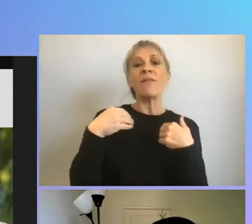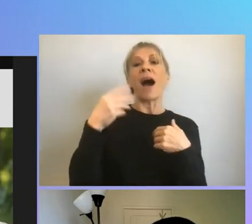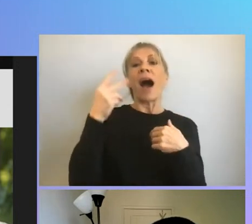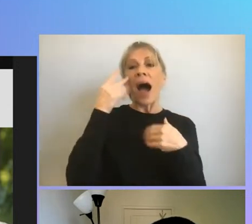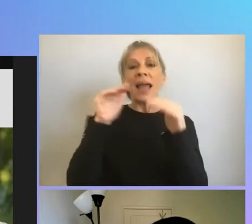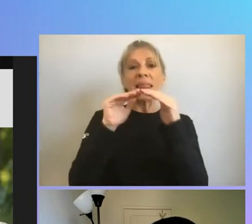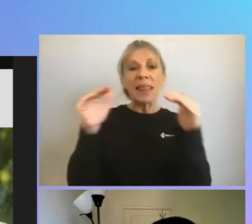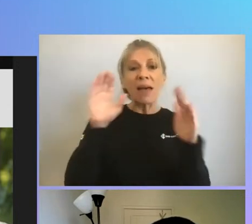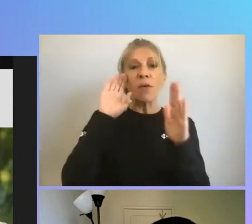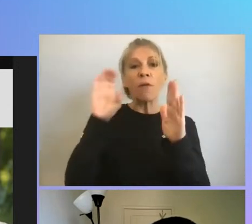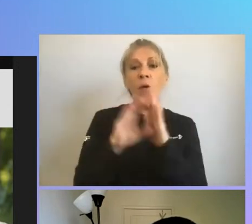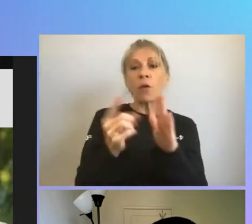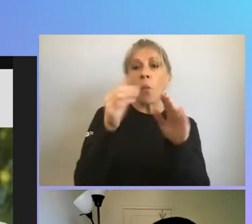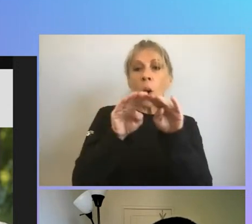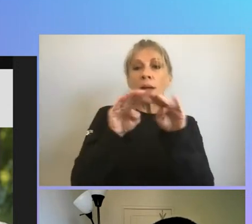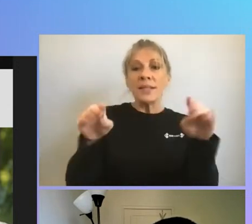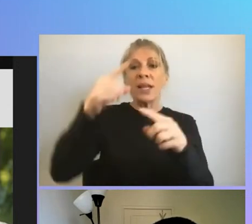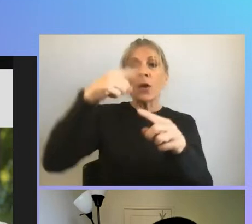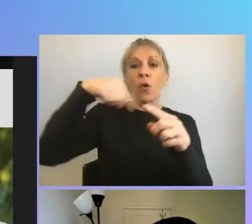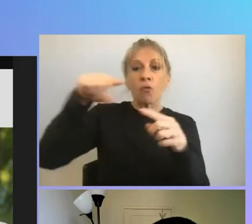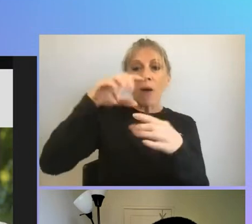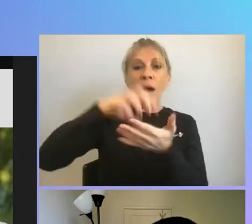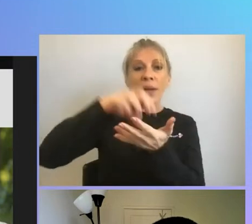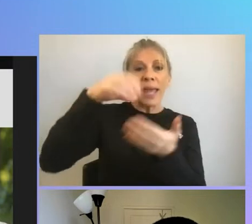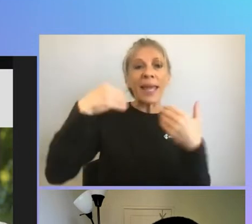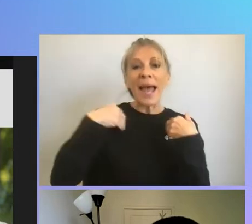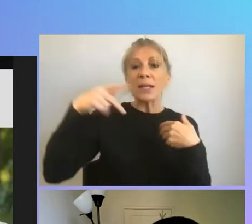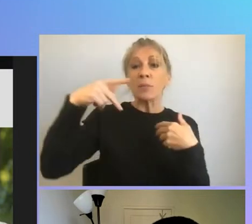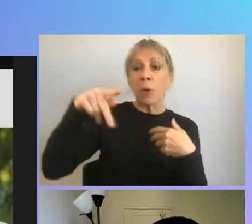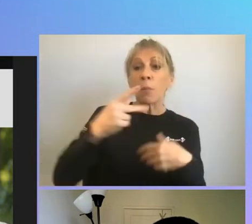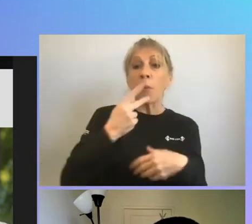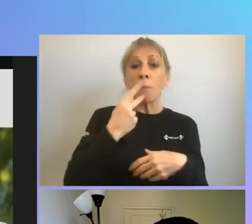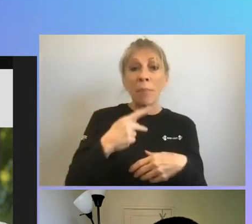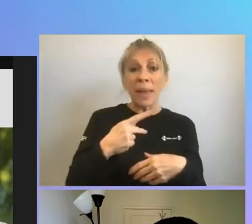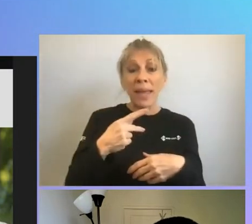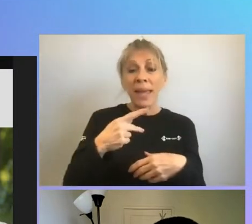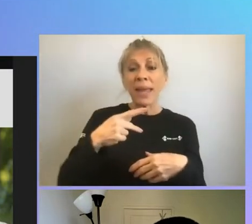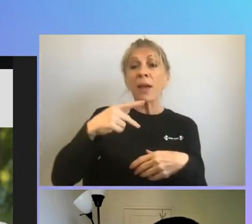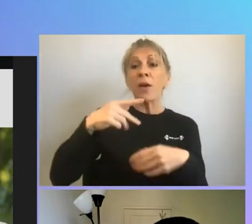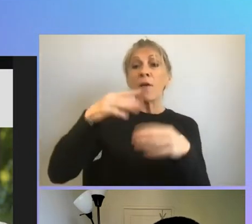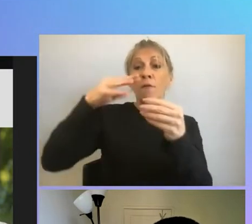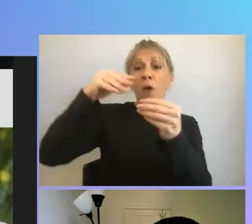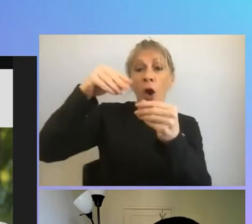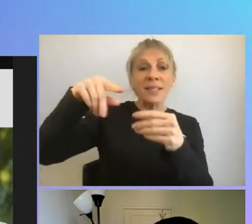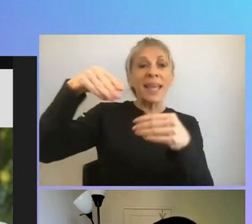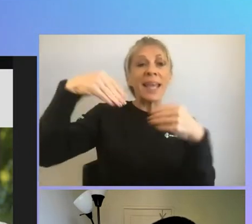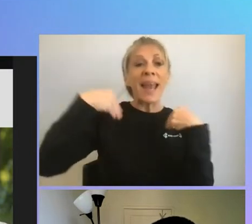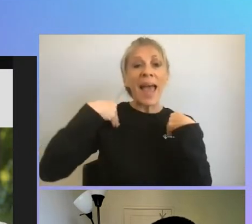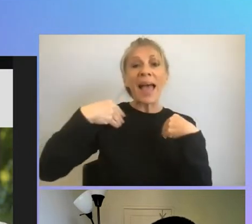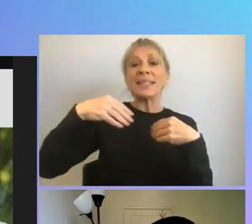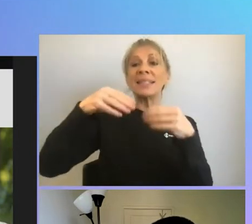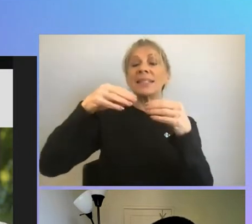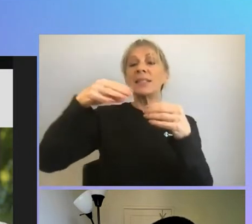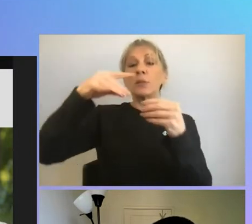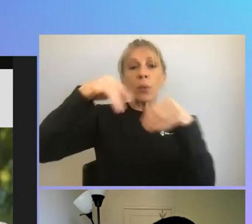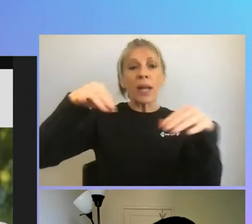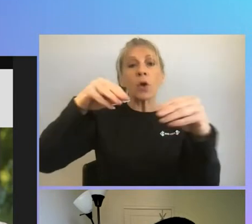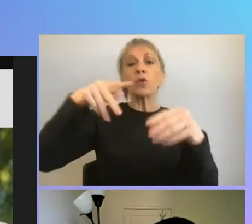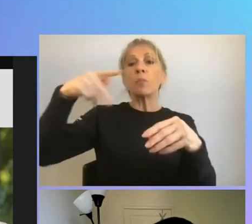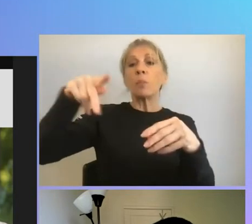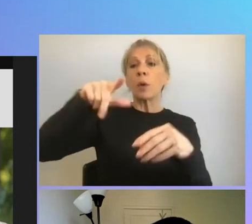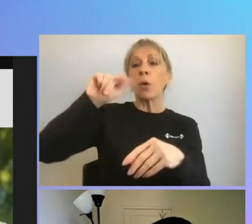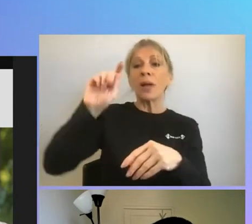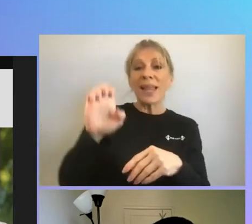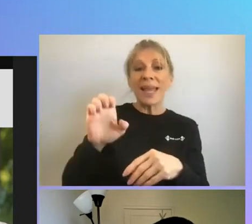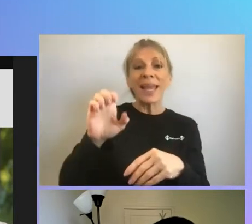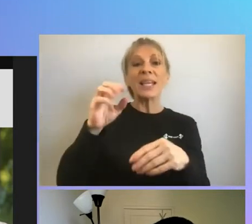photo of a 1-tier round cake. It has purple frosting and is topped with clear sprinkles, purple glaze and strawberries.